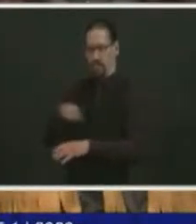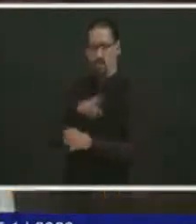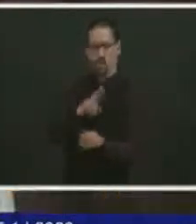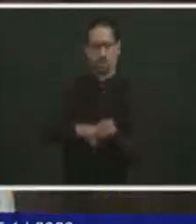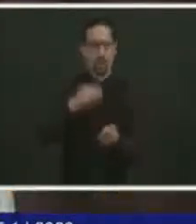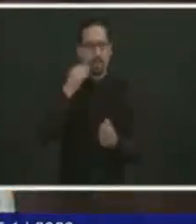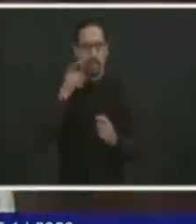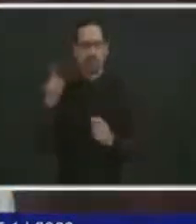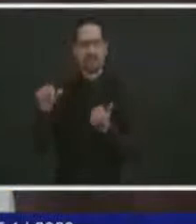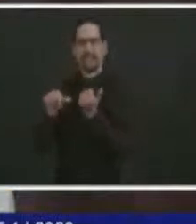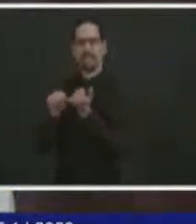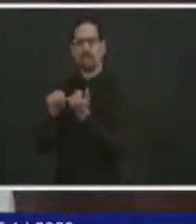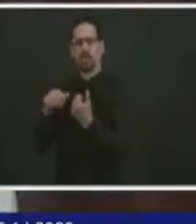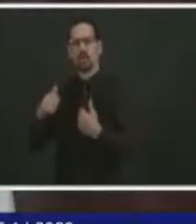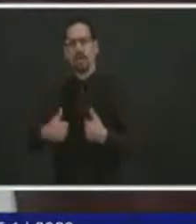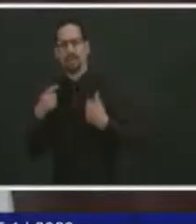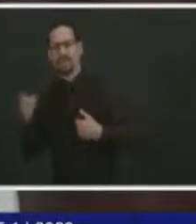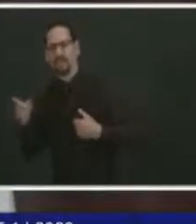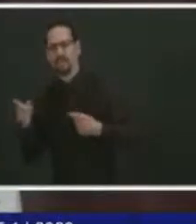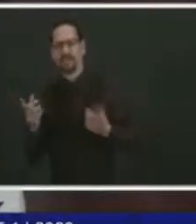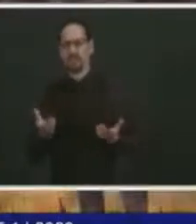and I'm going to let the doctor handle